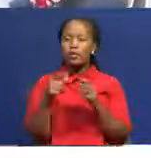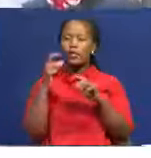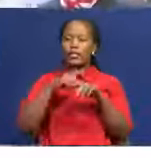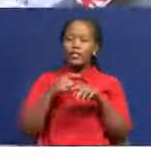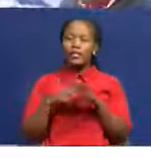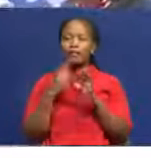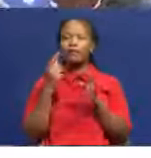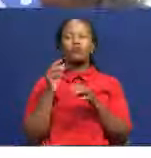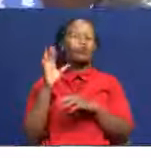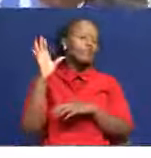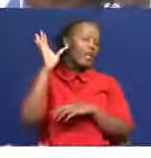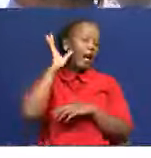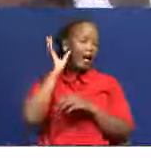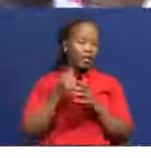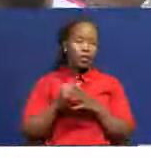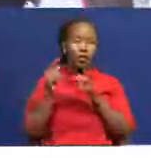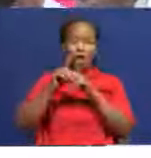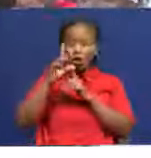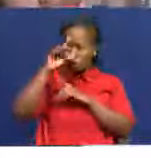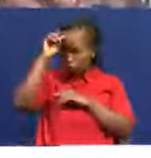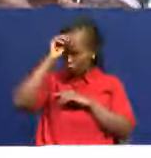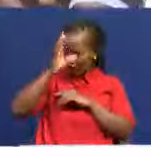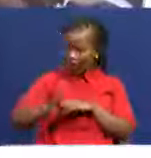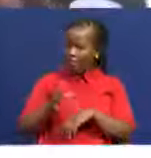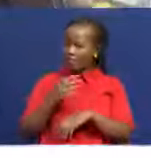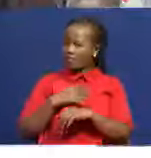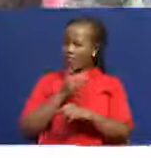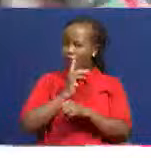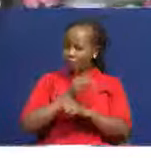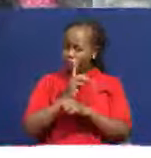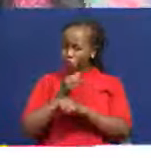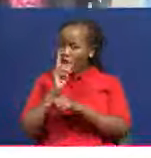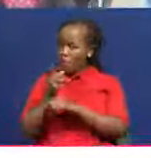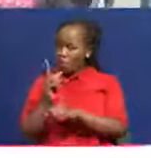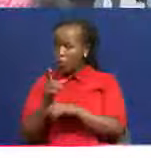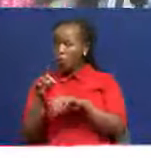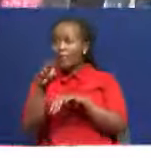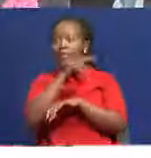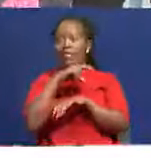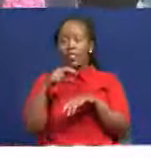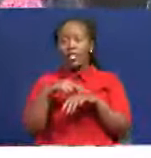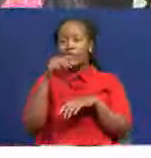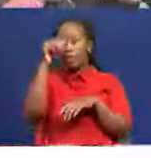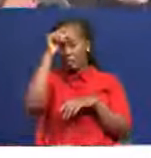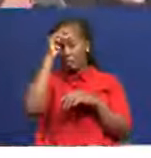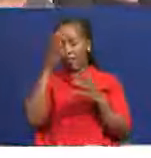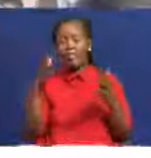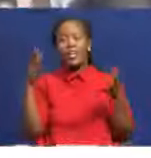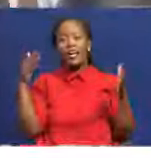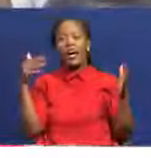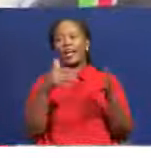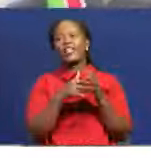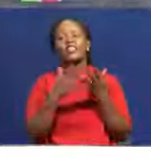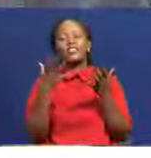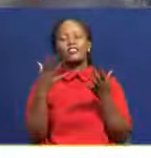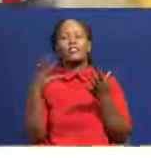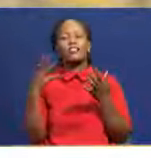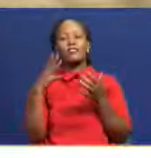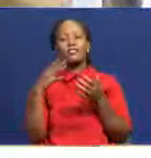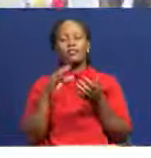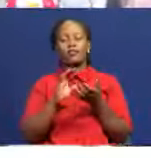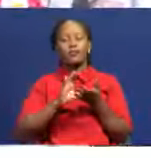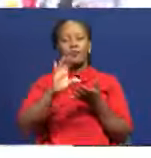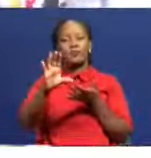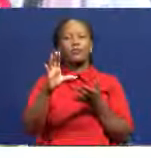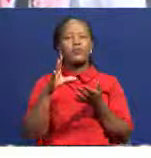heard. Governor Wanga has, in the meantime, cautioned the national government against starving counties of cash in the wake